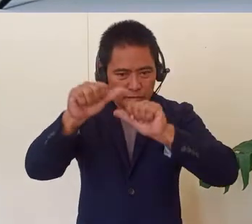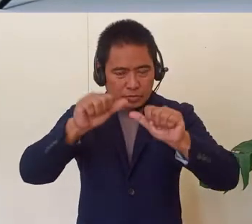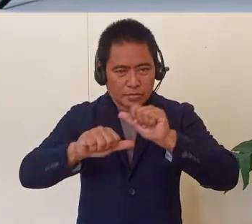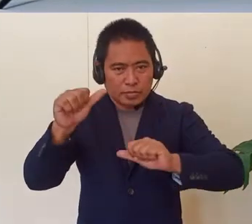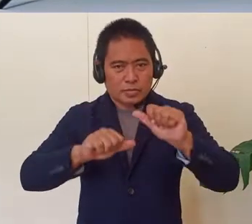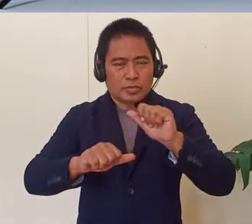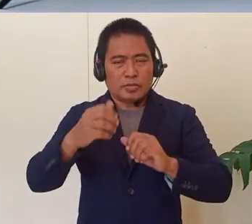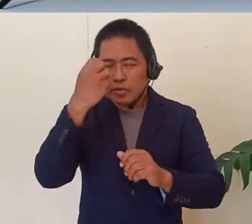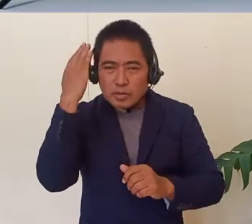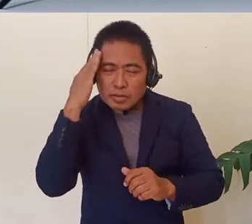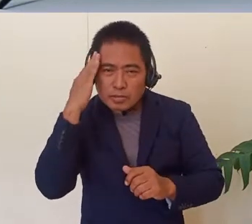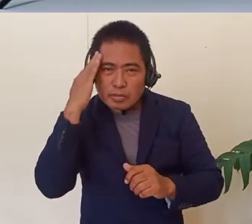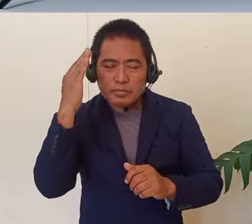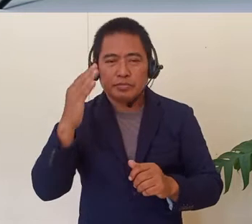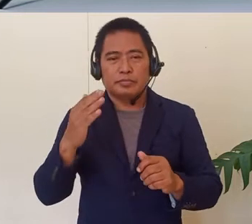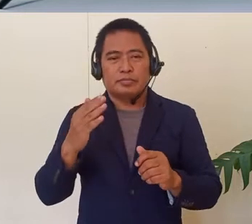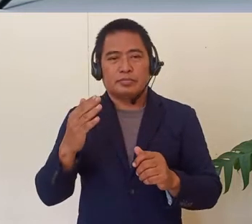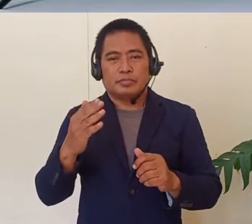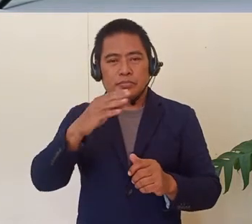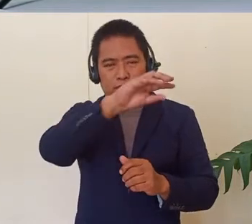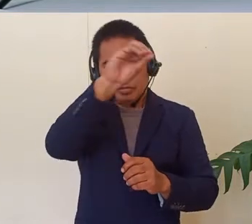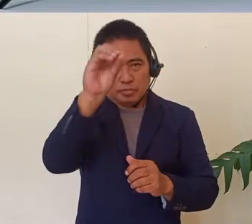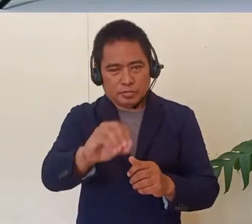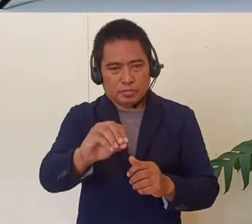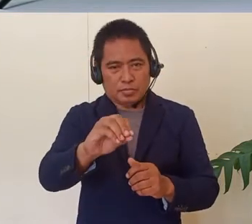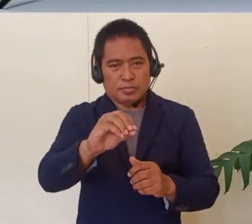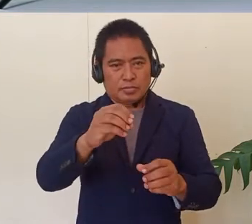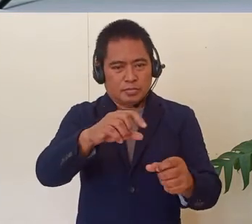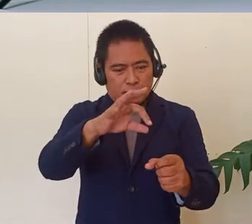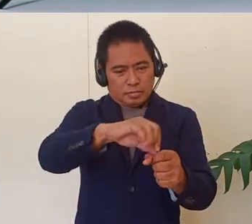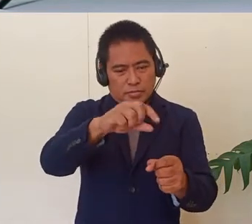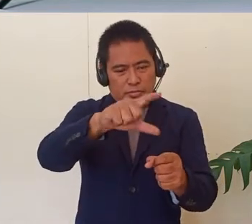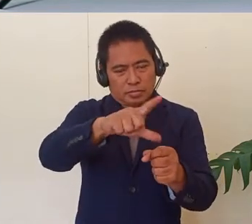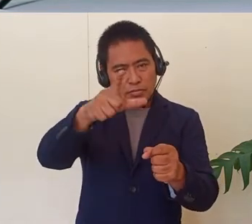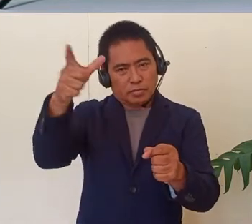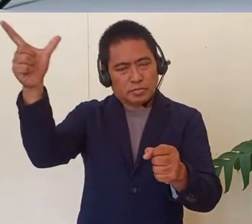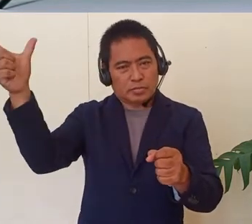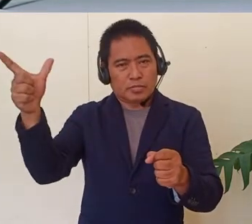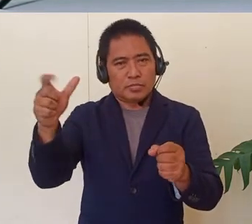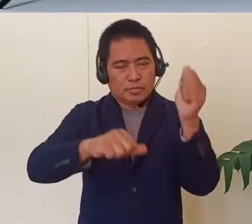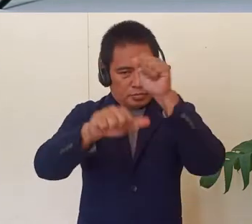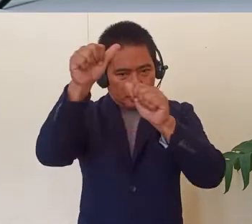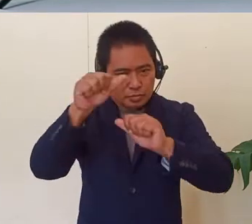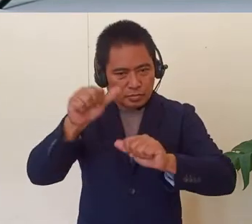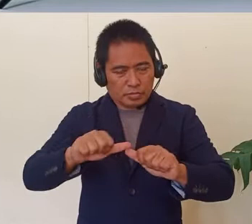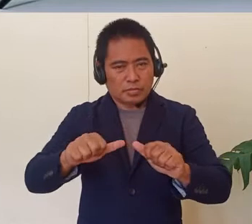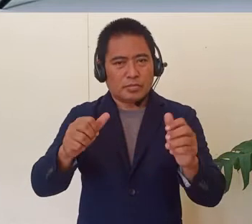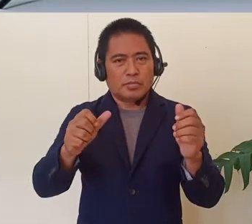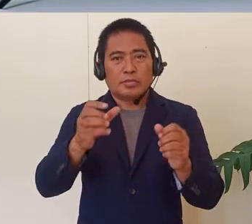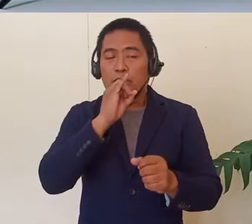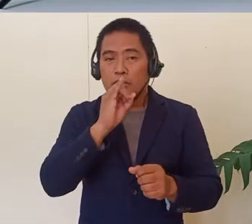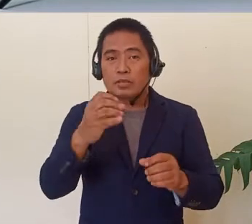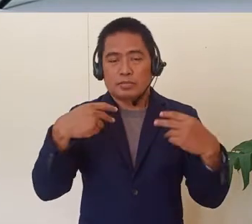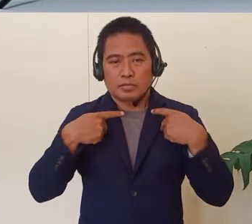gases. Air is composed of 78% nitrogen and